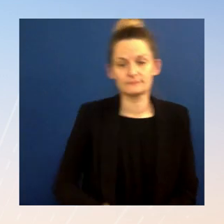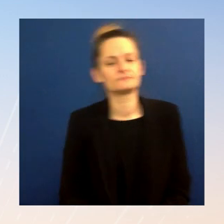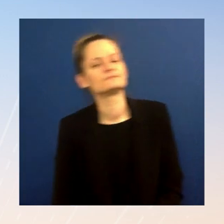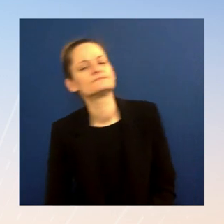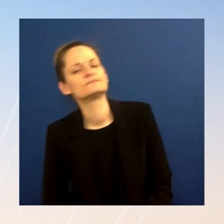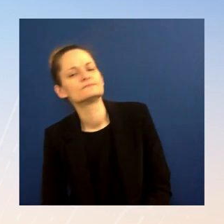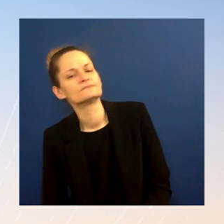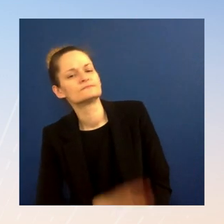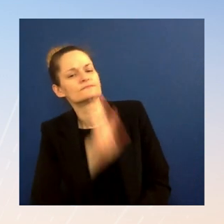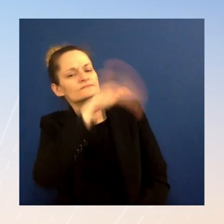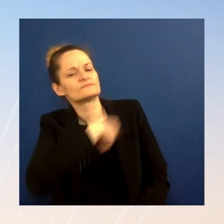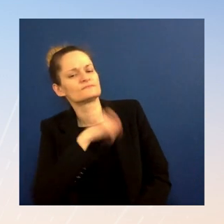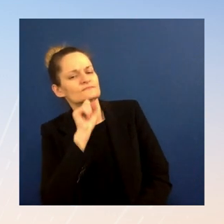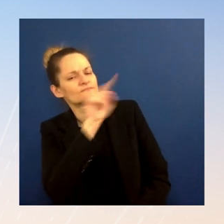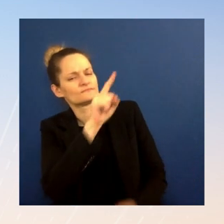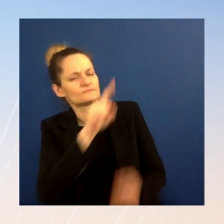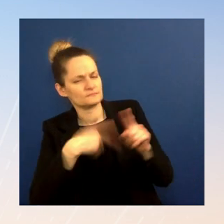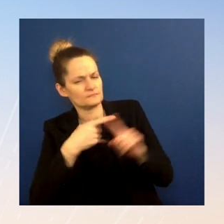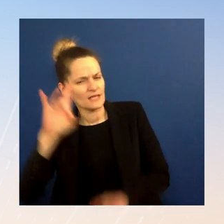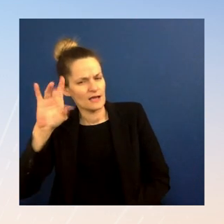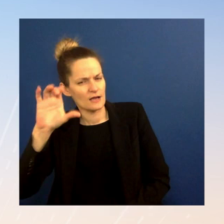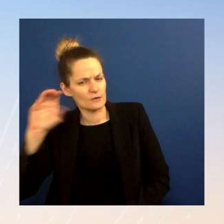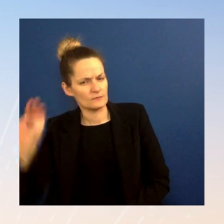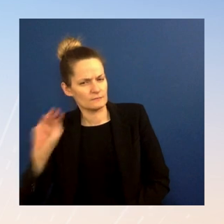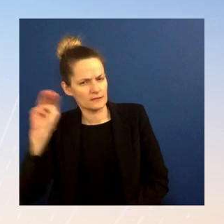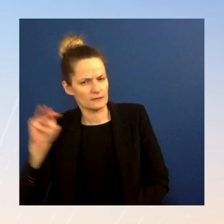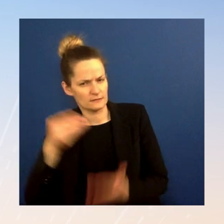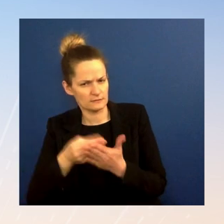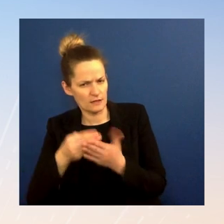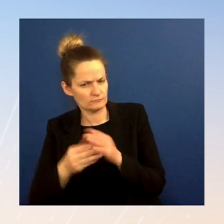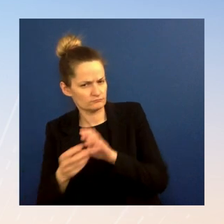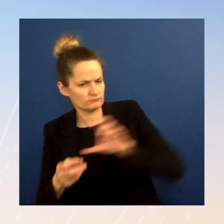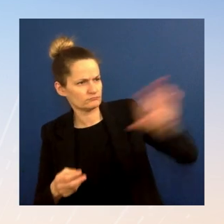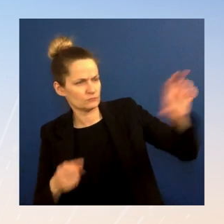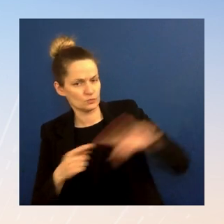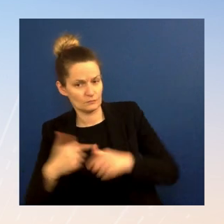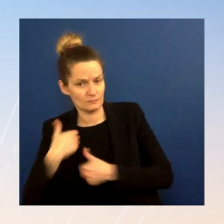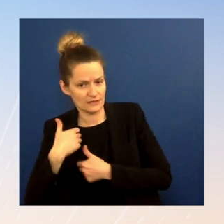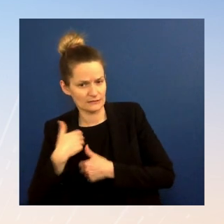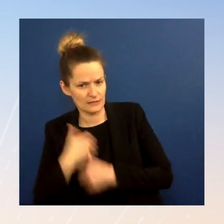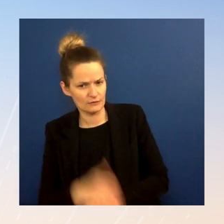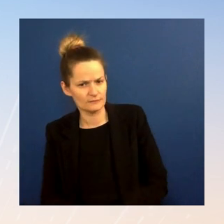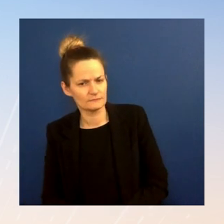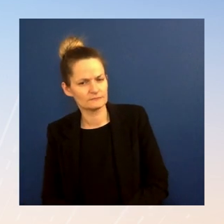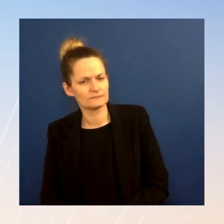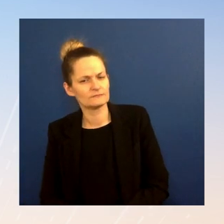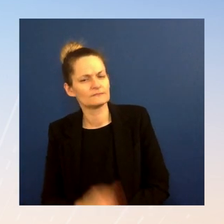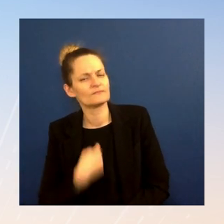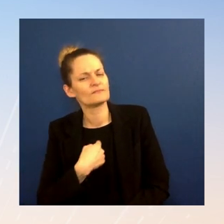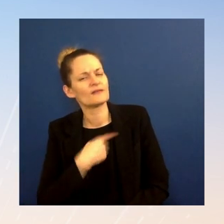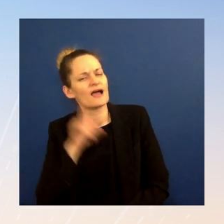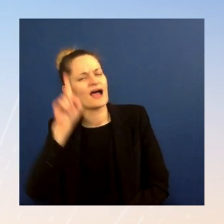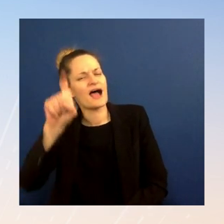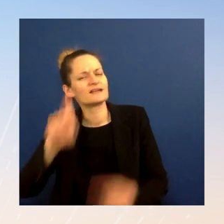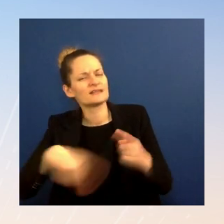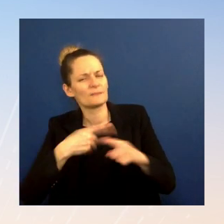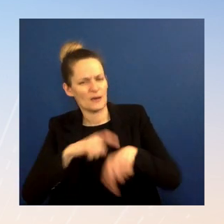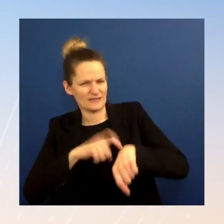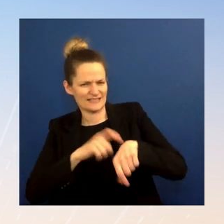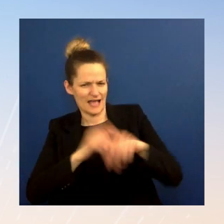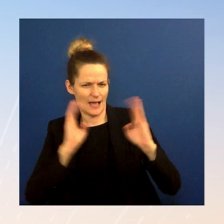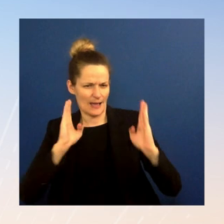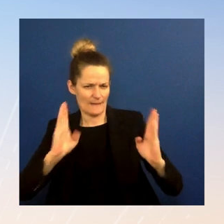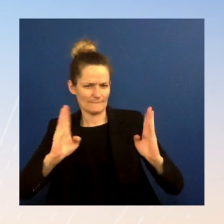assistance. I asked if you could tell us how quickly it would arrive, and I understand this complicated process. To flip it around a little bit, can you tell